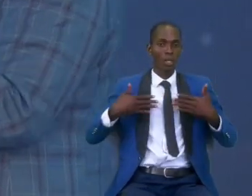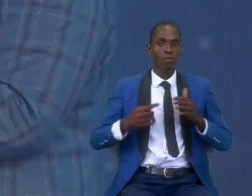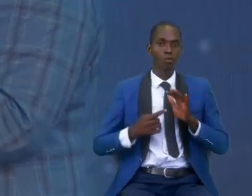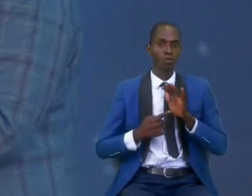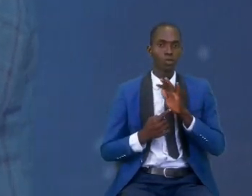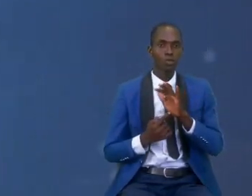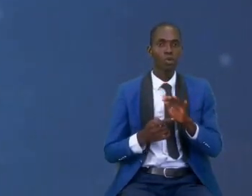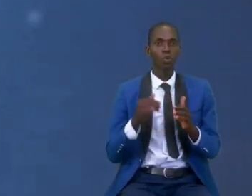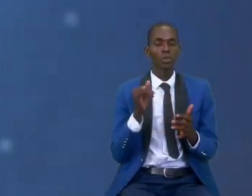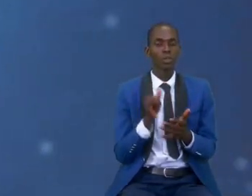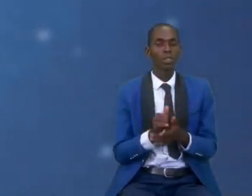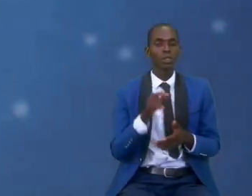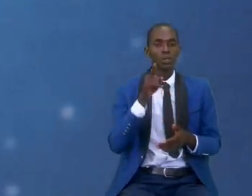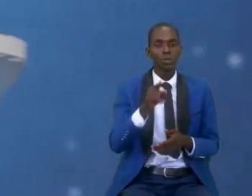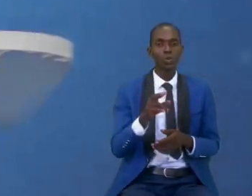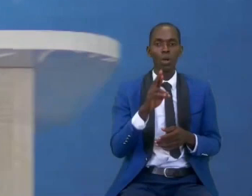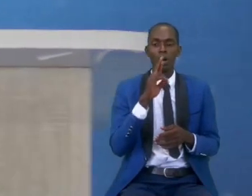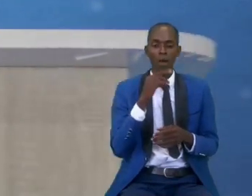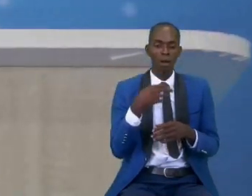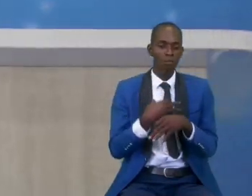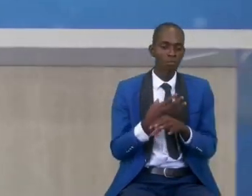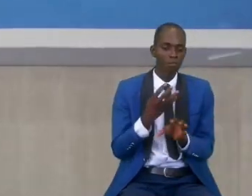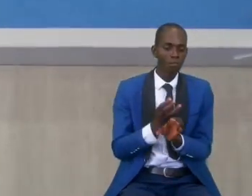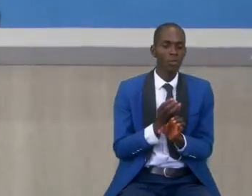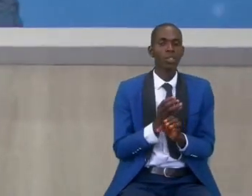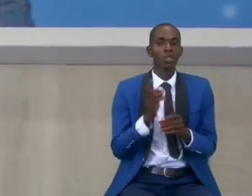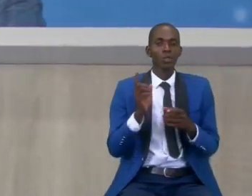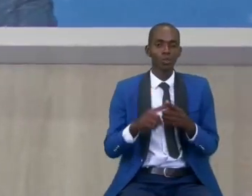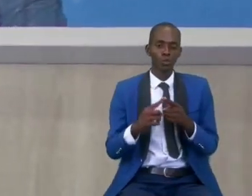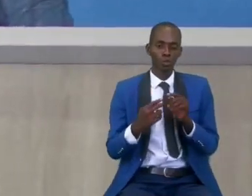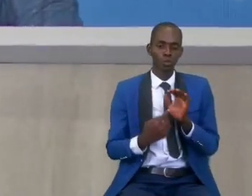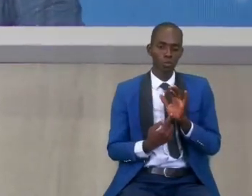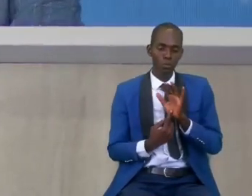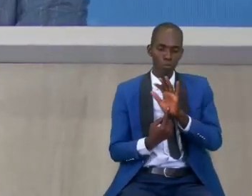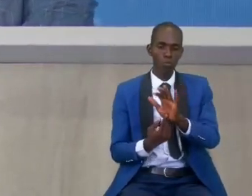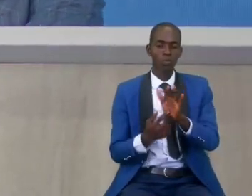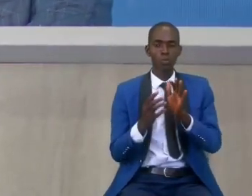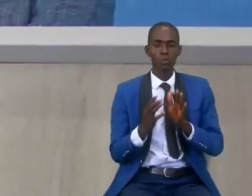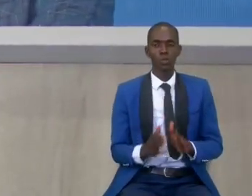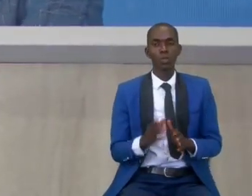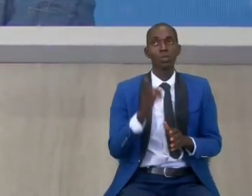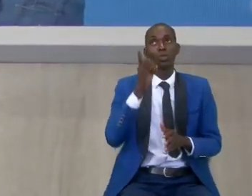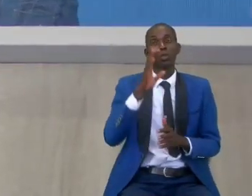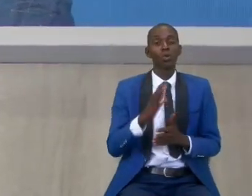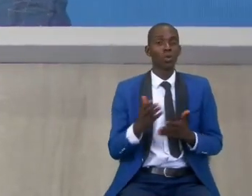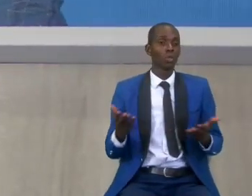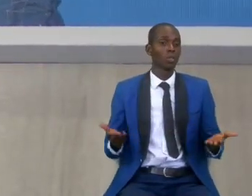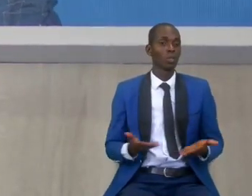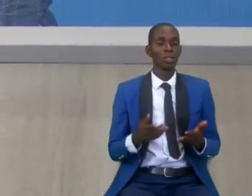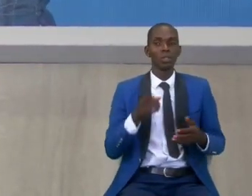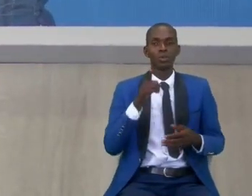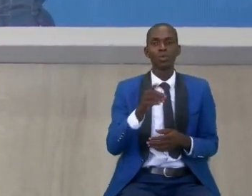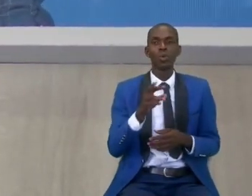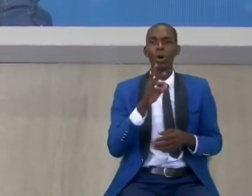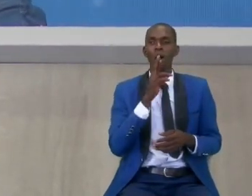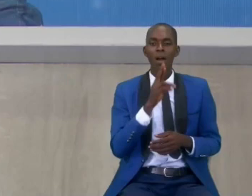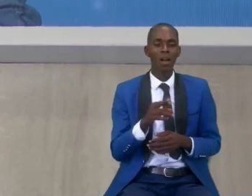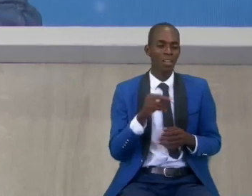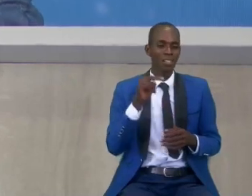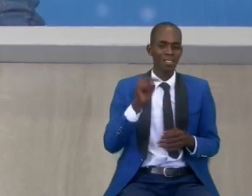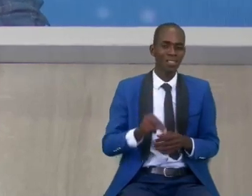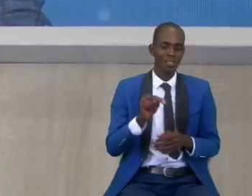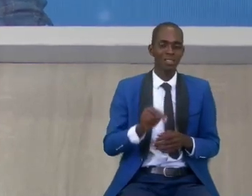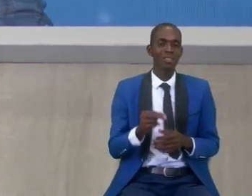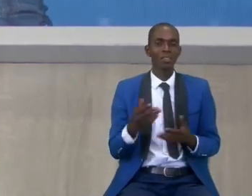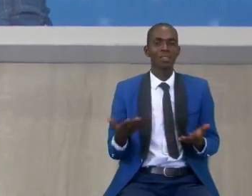God here, and you are needed, and you know you are needed, even when you don't want to go out, you say, I